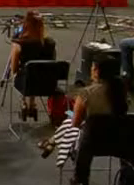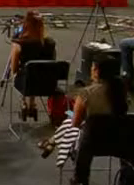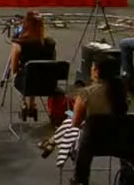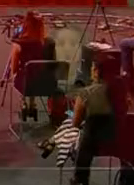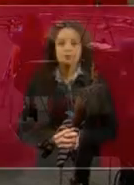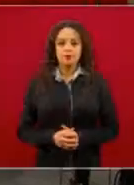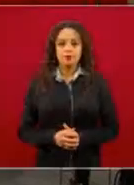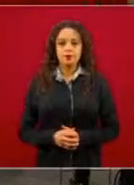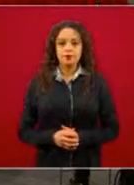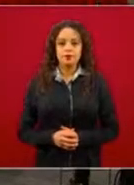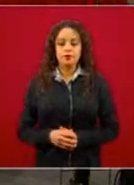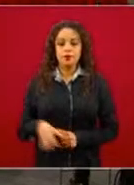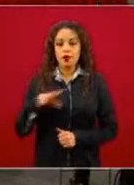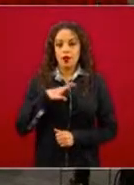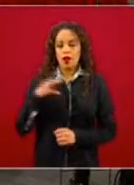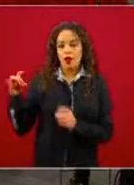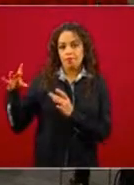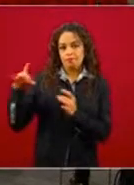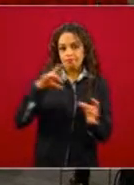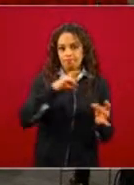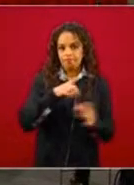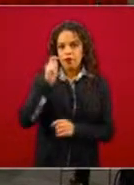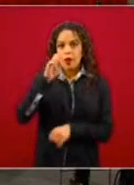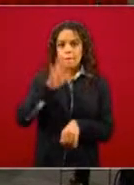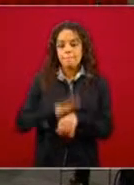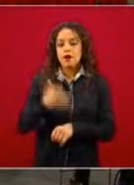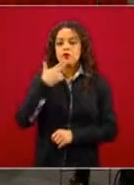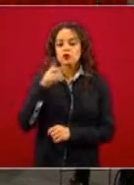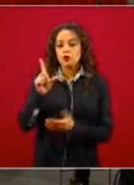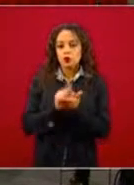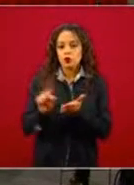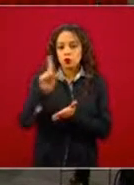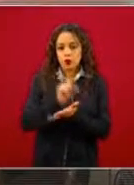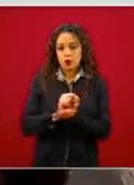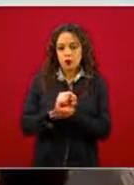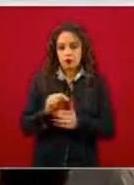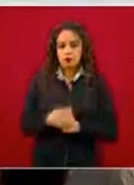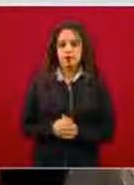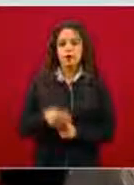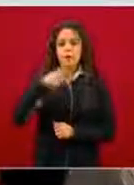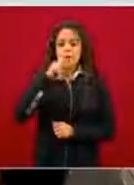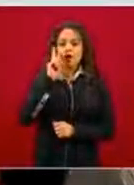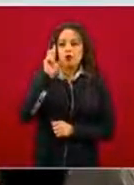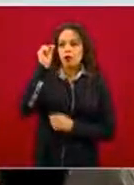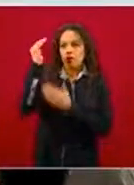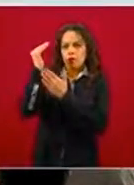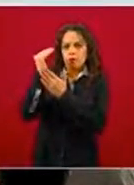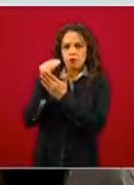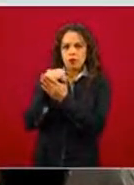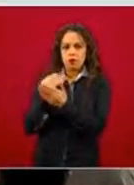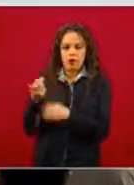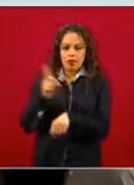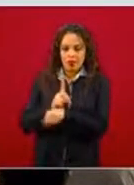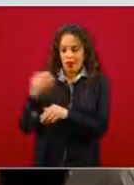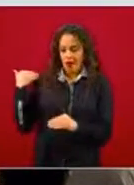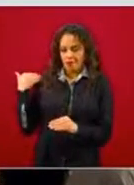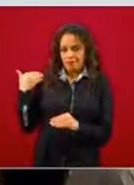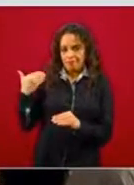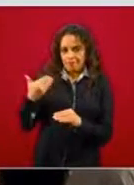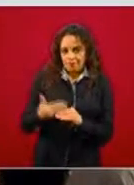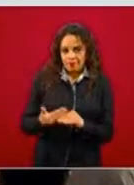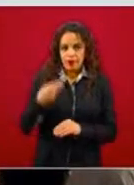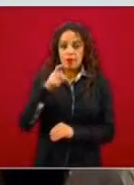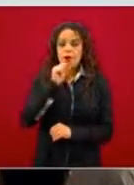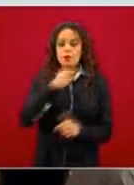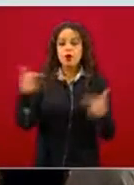mobility as well, specifically for Twitter users, specifically lower to 65%. It's a small